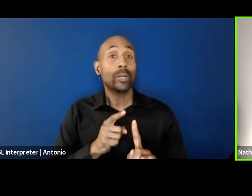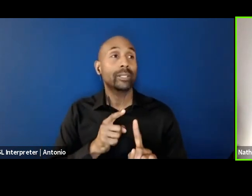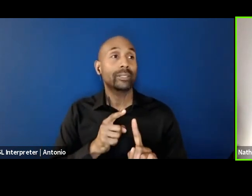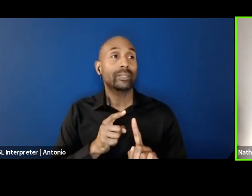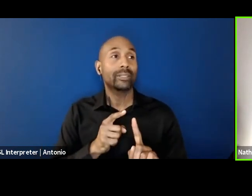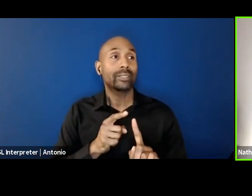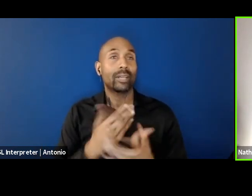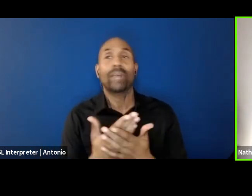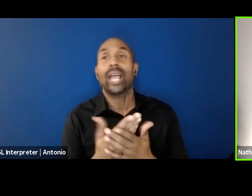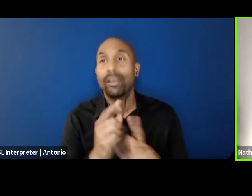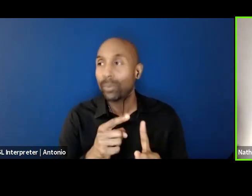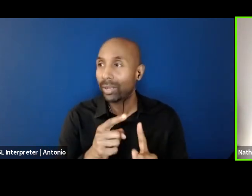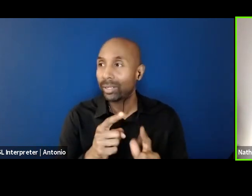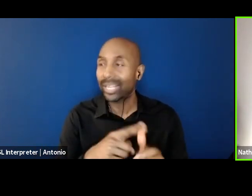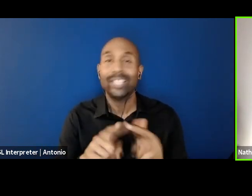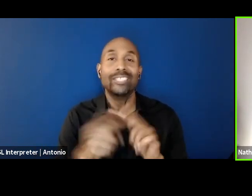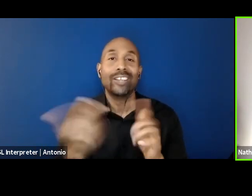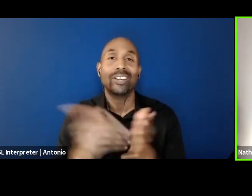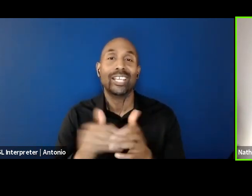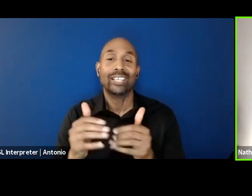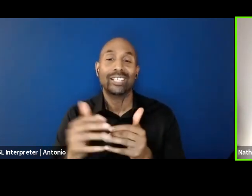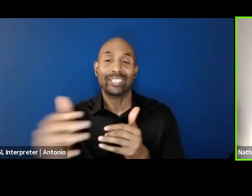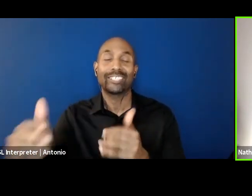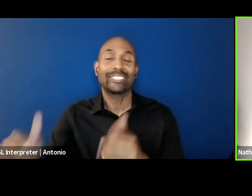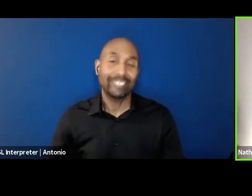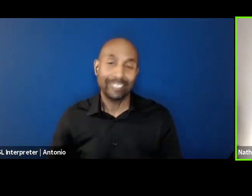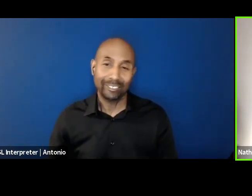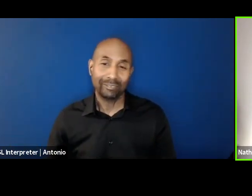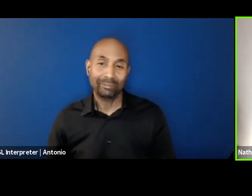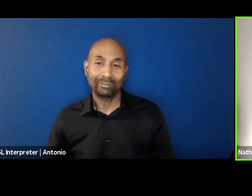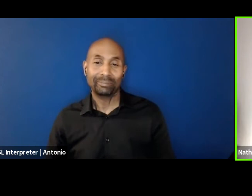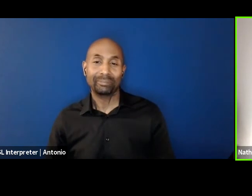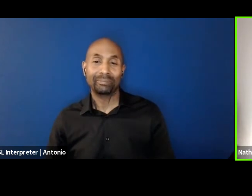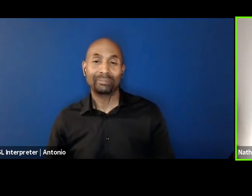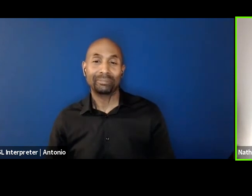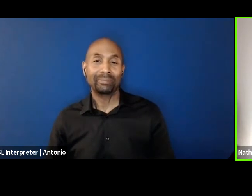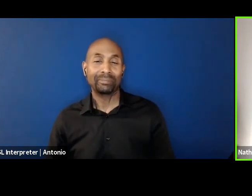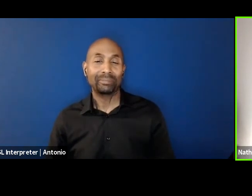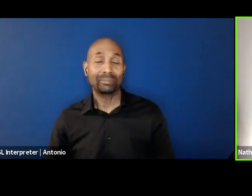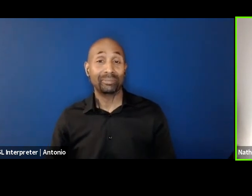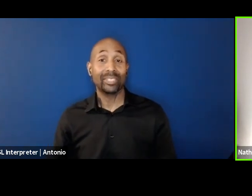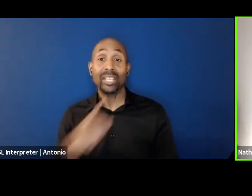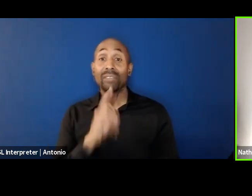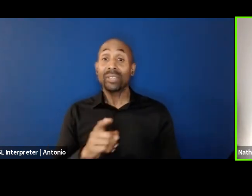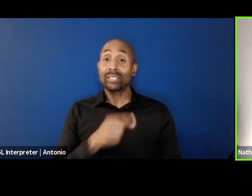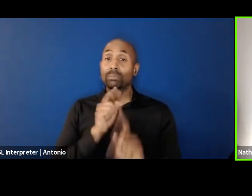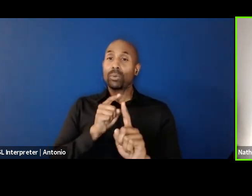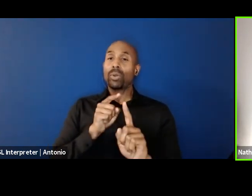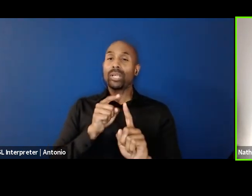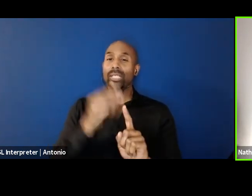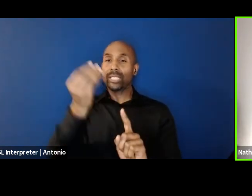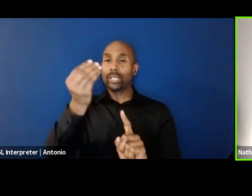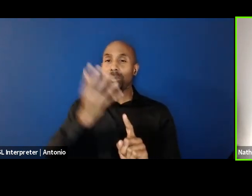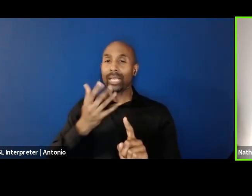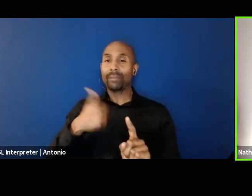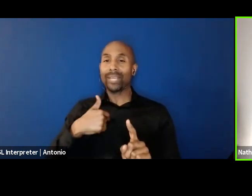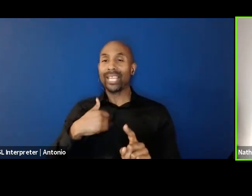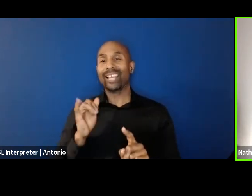Point said I was a phased epiphanous ghost visiting the future in Mu,